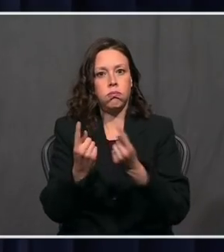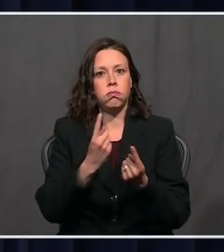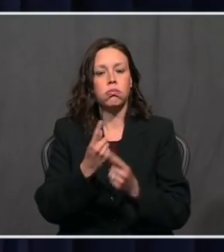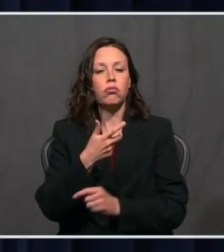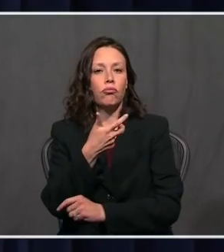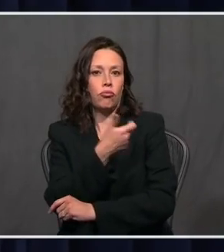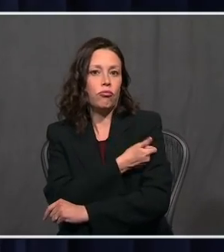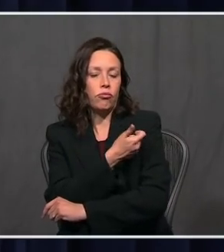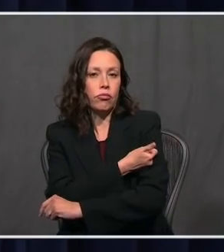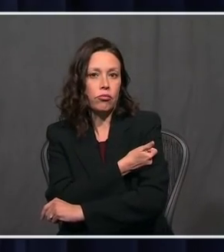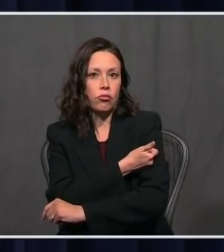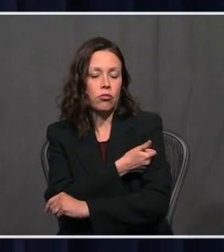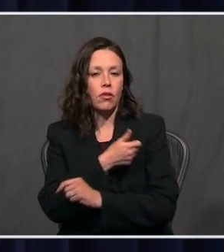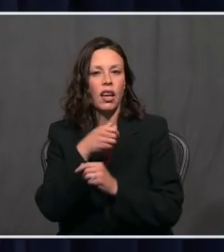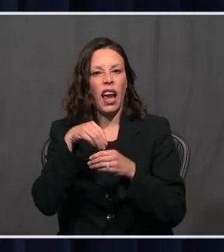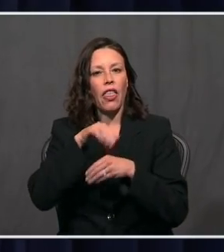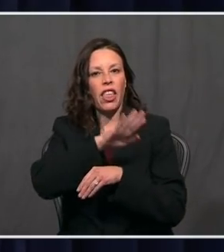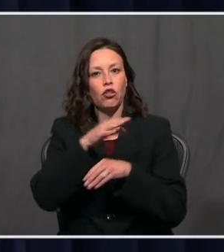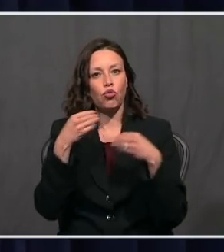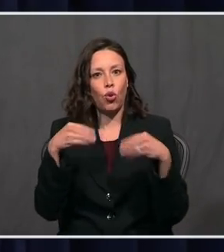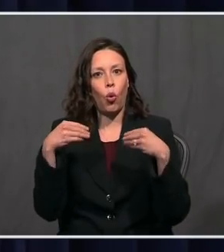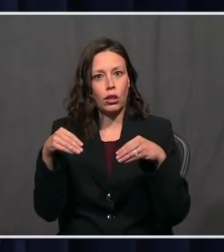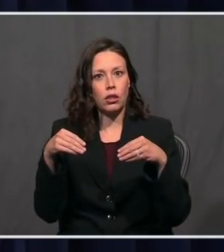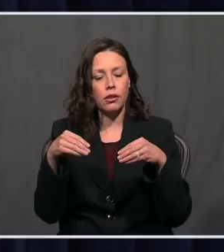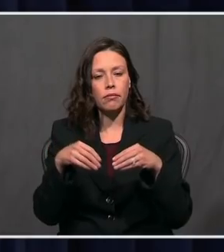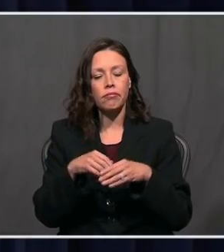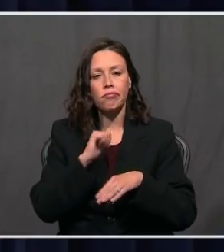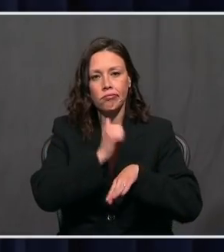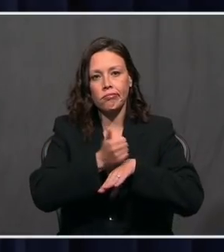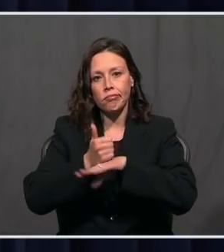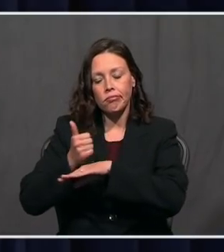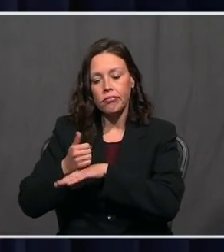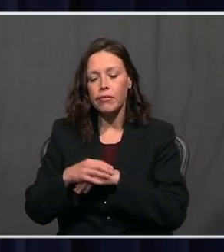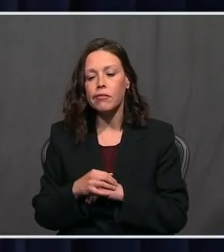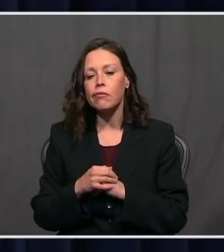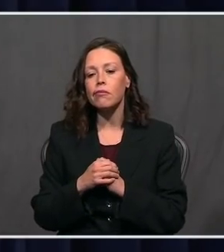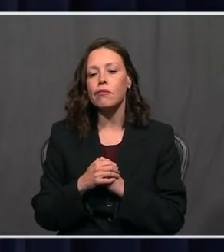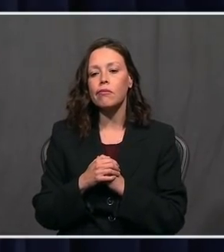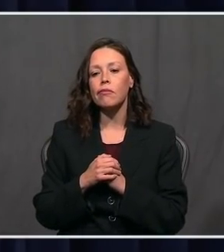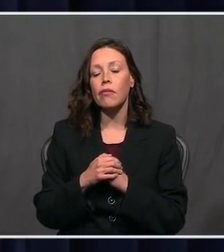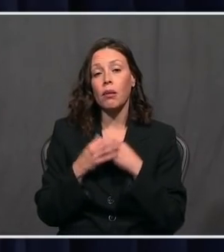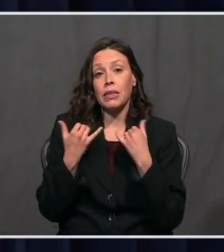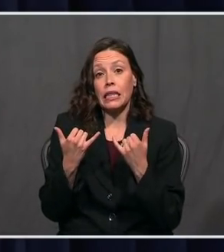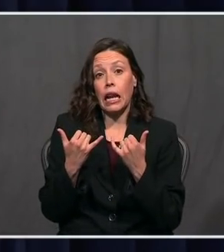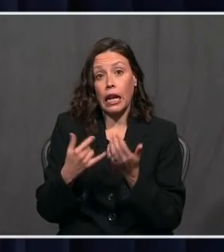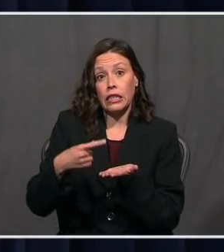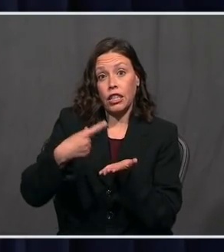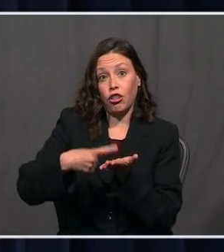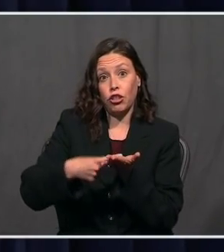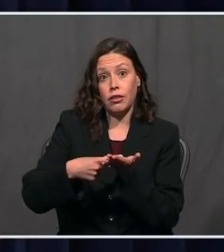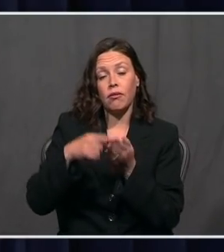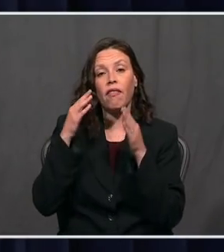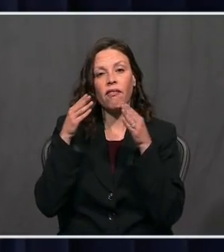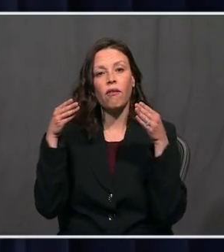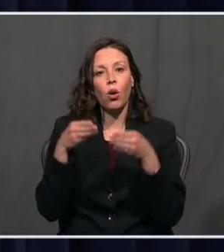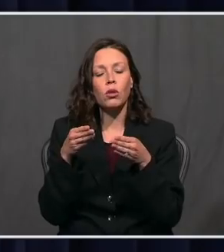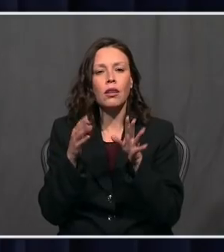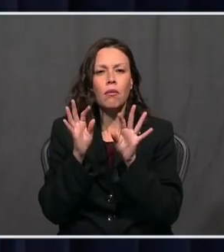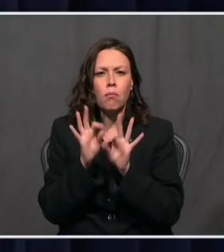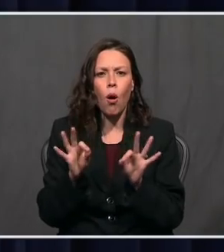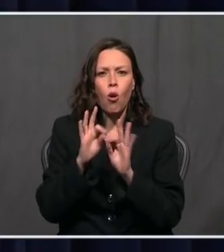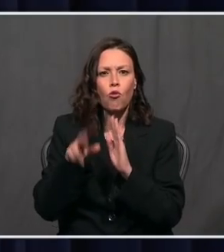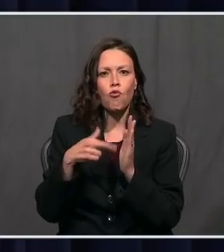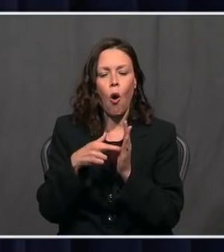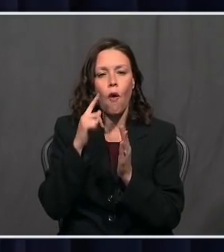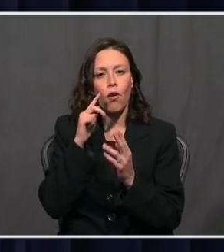will eventually be able to get vaccines. But part of what we really wanted to focus on today is another vital role that these two